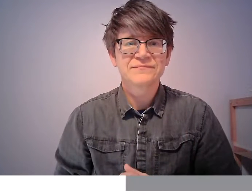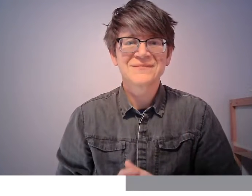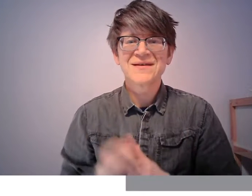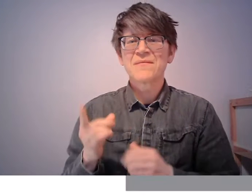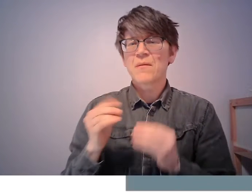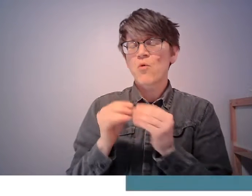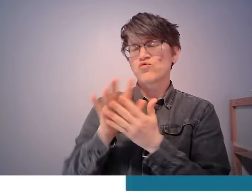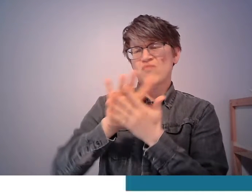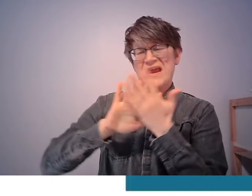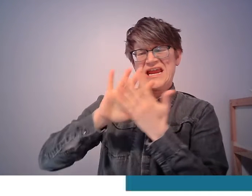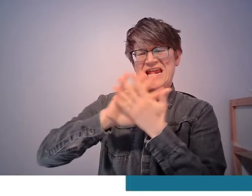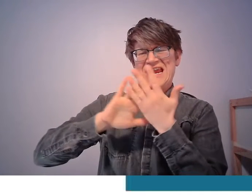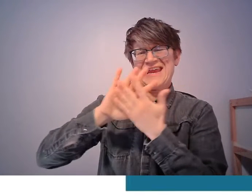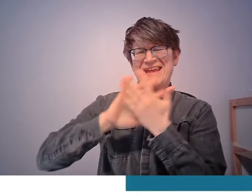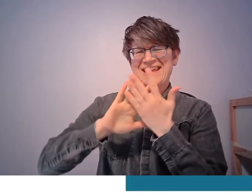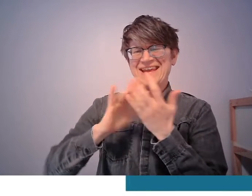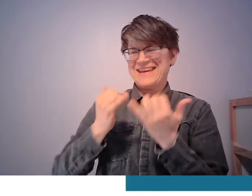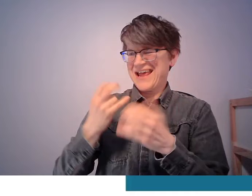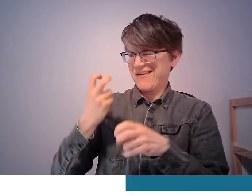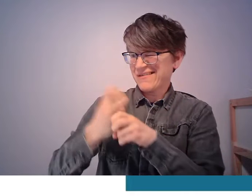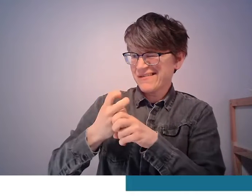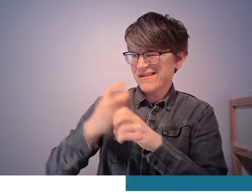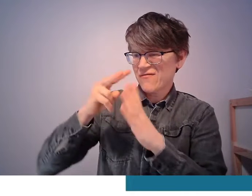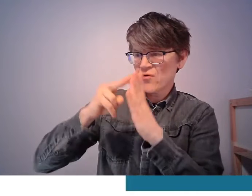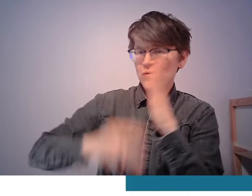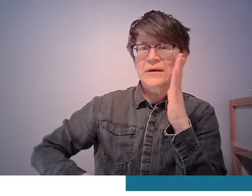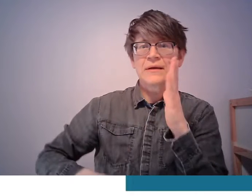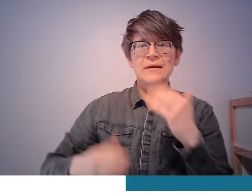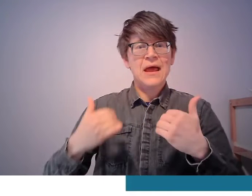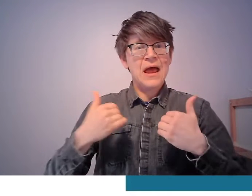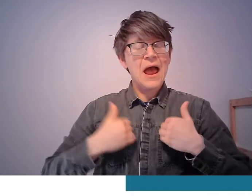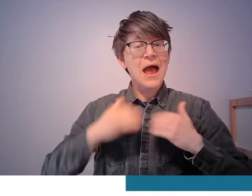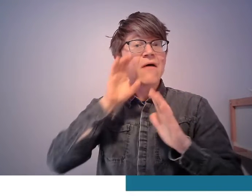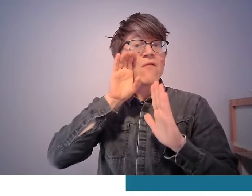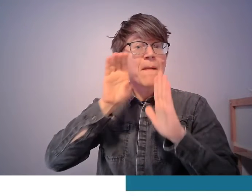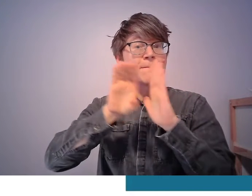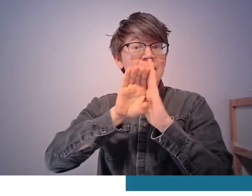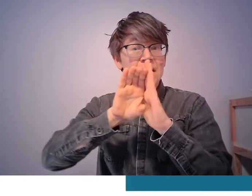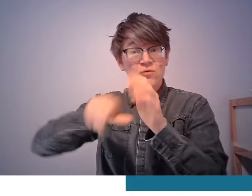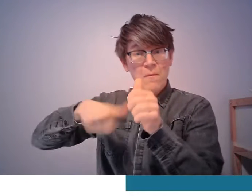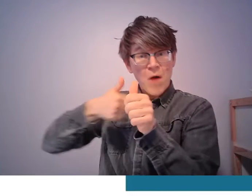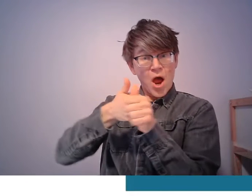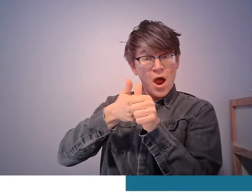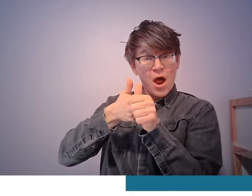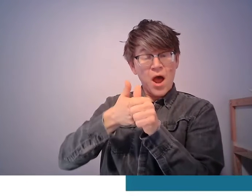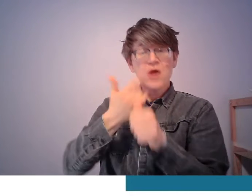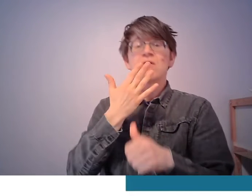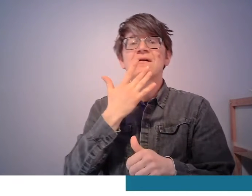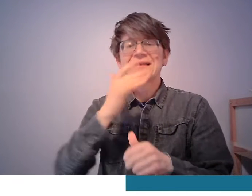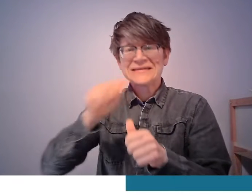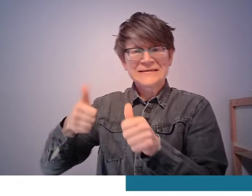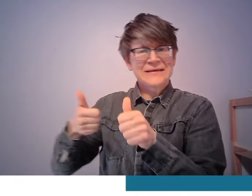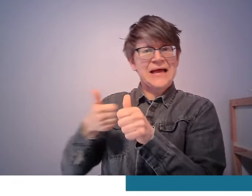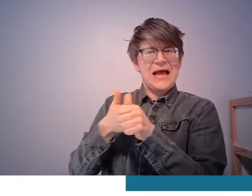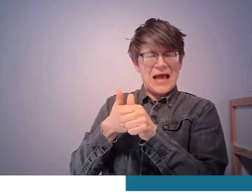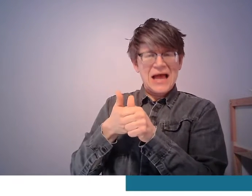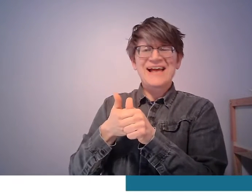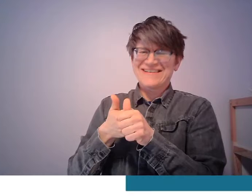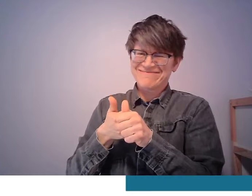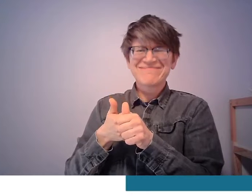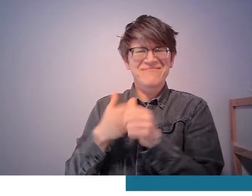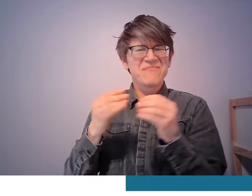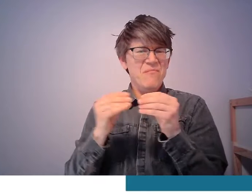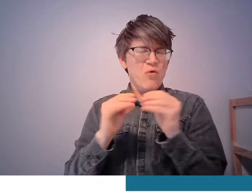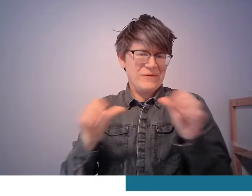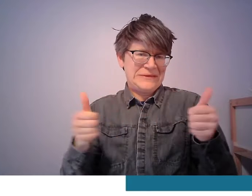forms. Any texture or image behind the type will also impair its legibility. Keep all of these factors